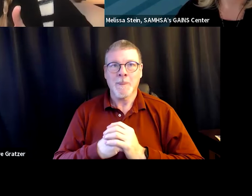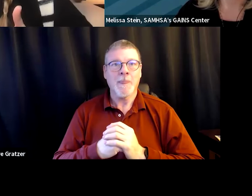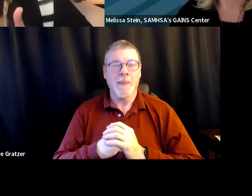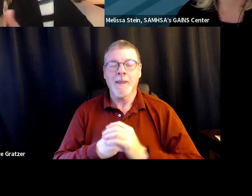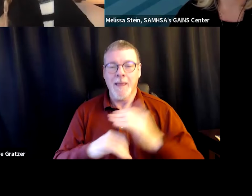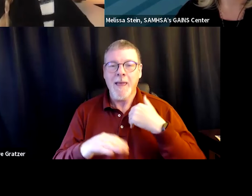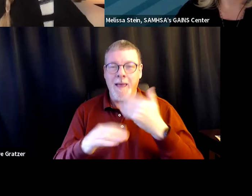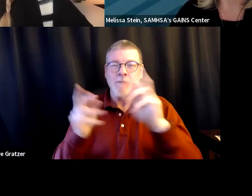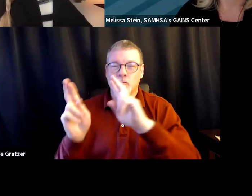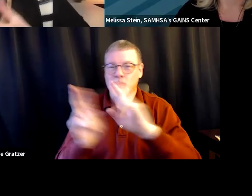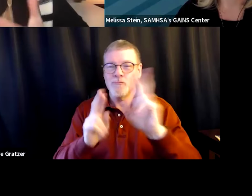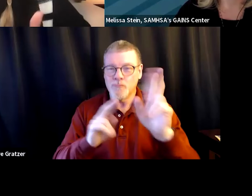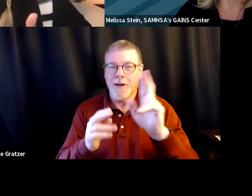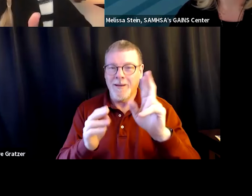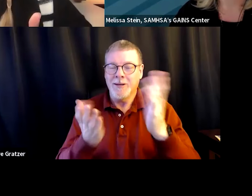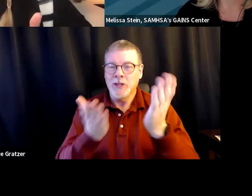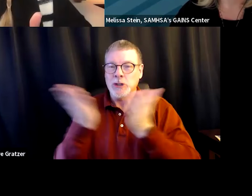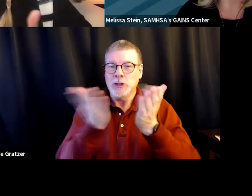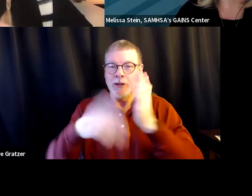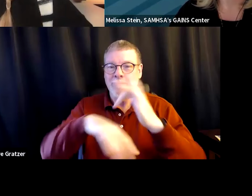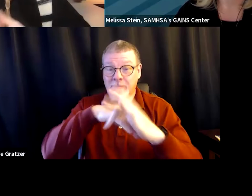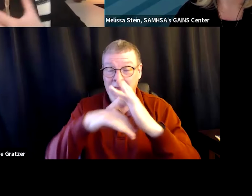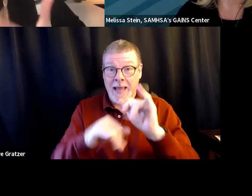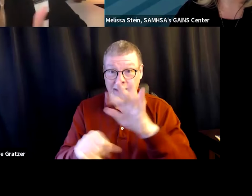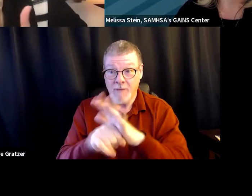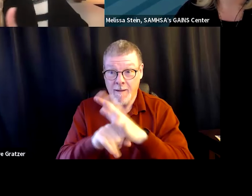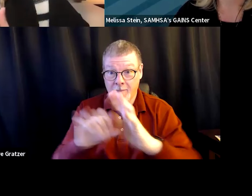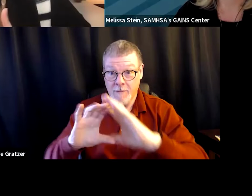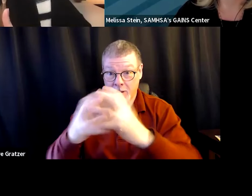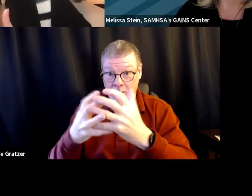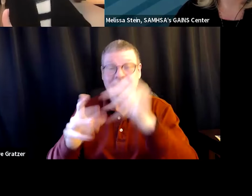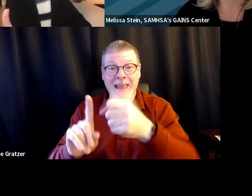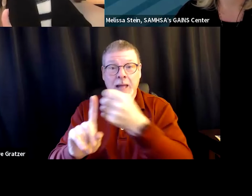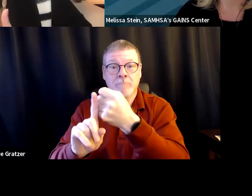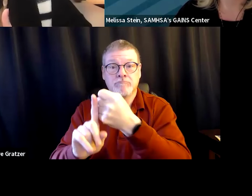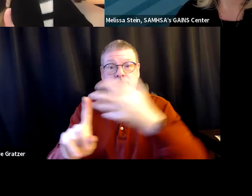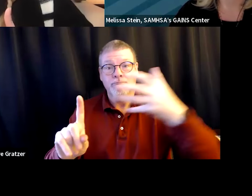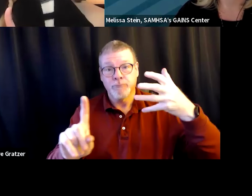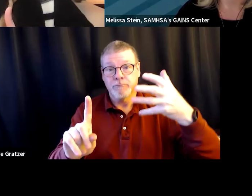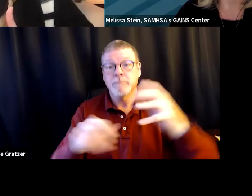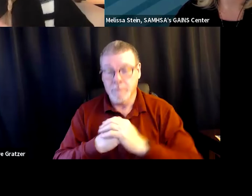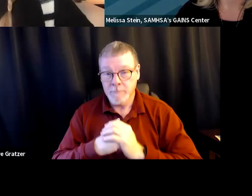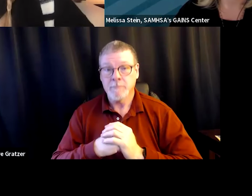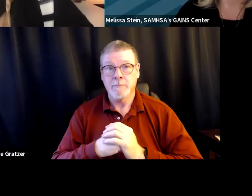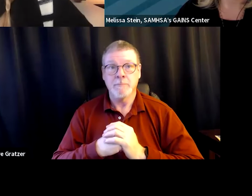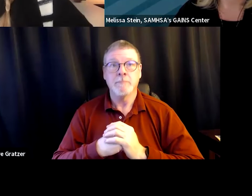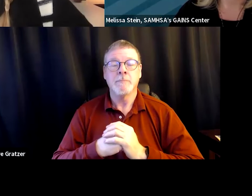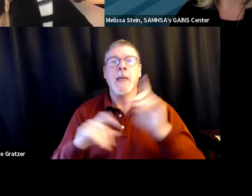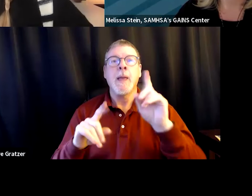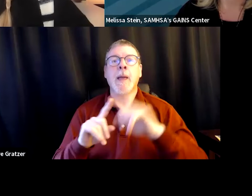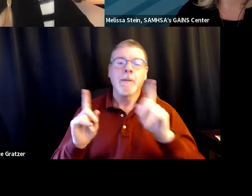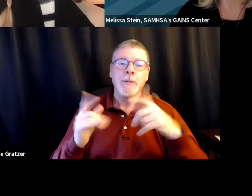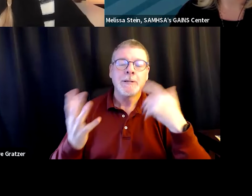scaffolding in place. If there were enough people in the group, it's possible that it could extend to its own little clique of sorts, but I would